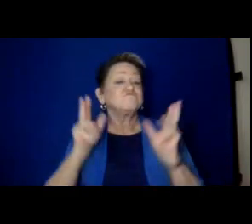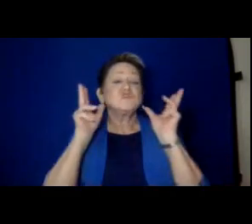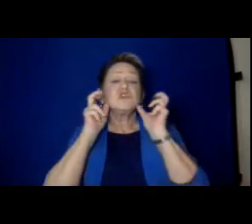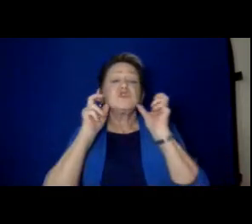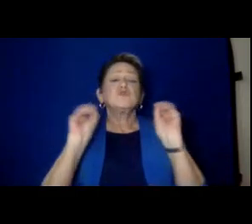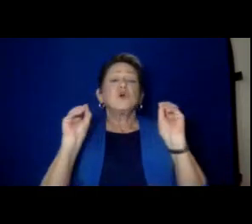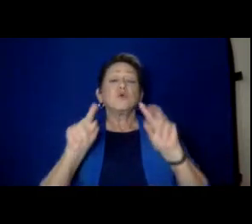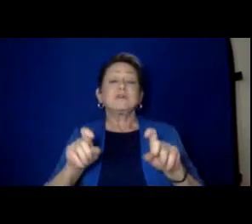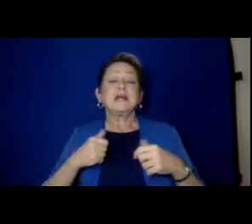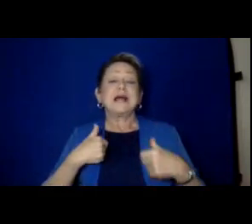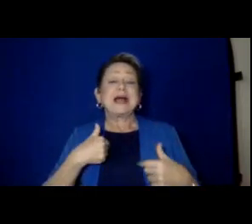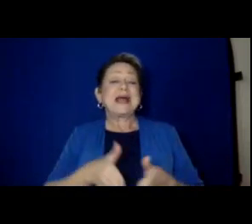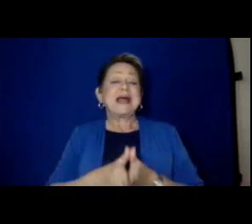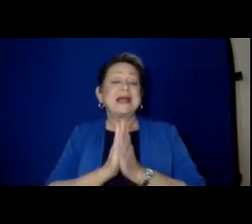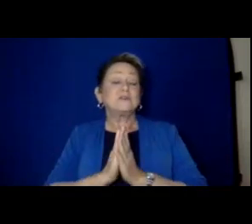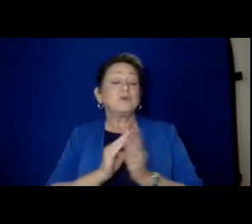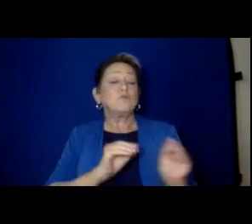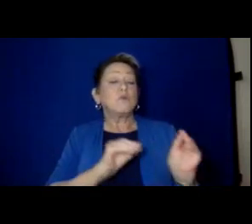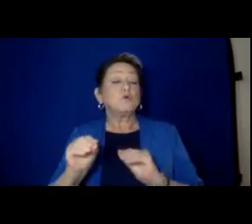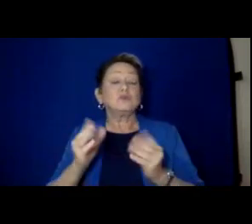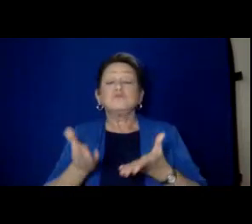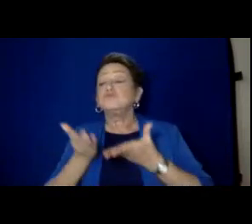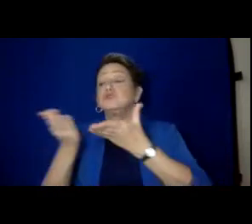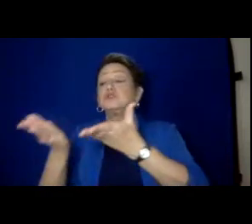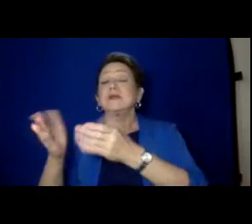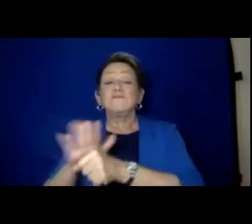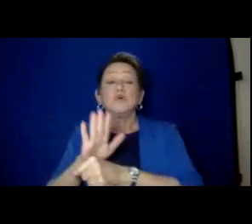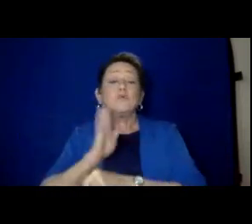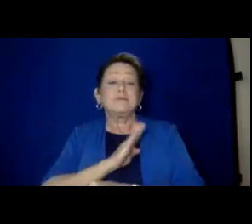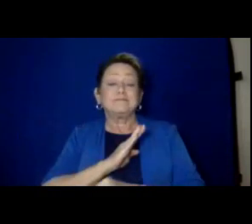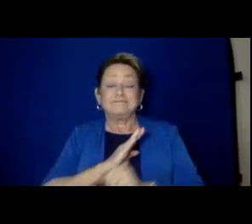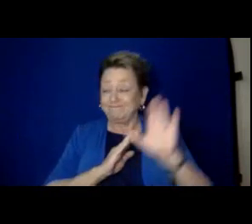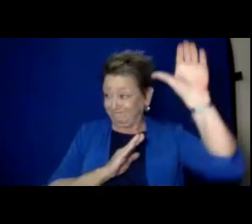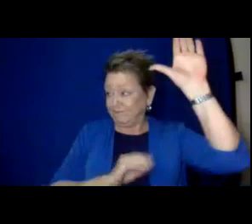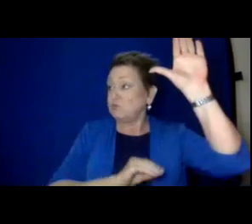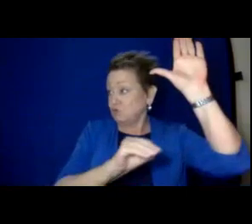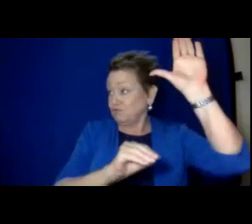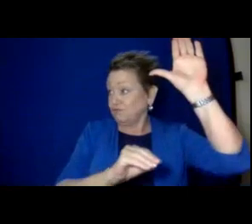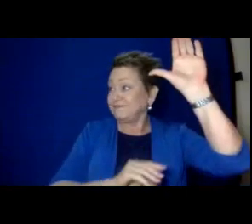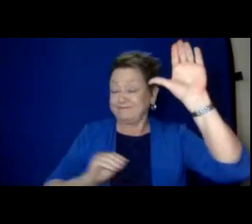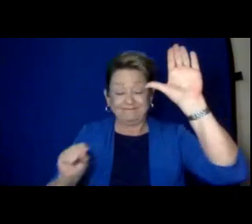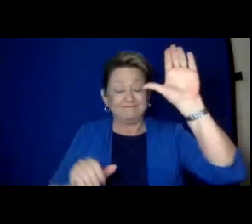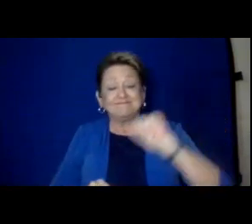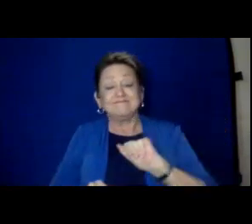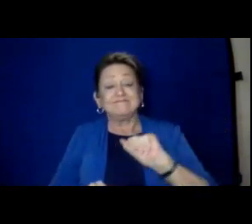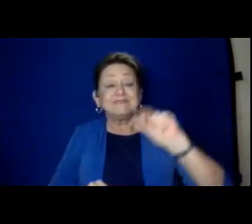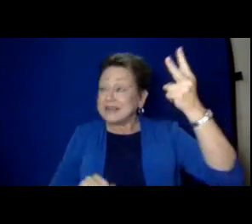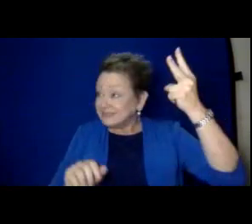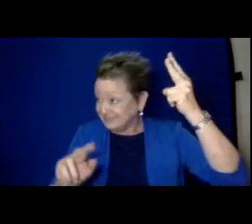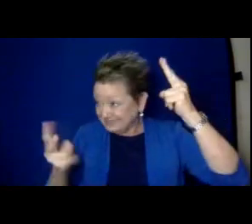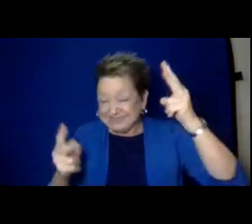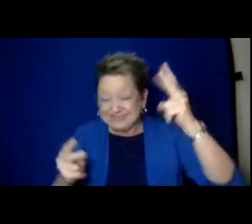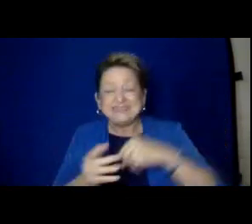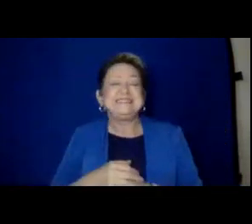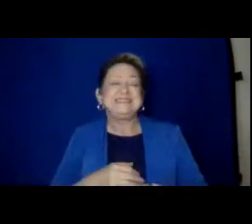Hearing none, I ask for a motion to move this to the full board. So moved. So moved. Oops,